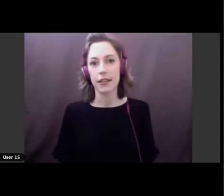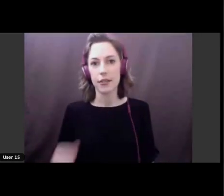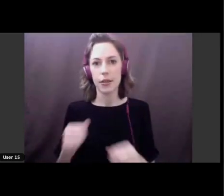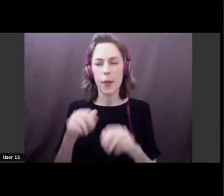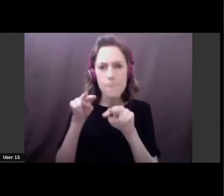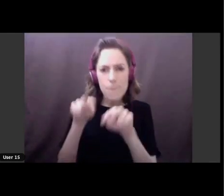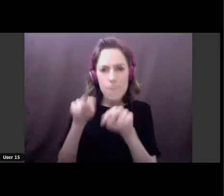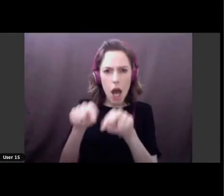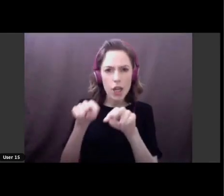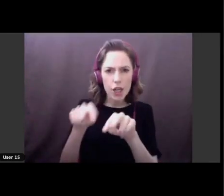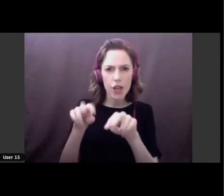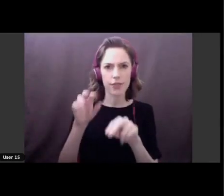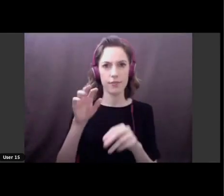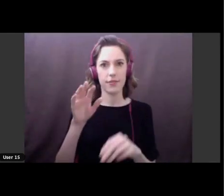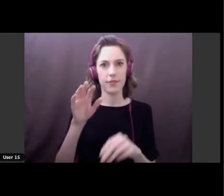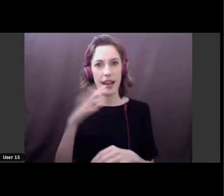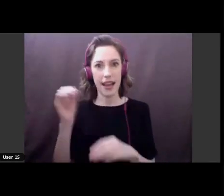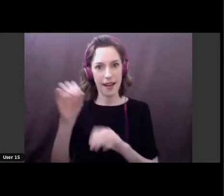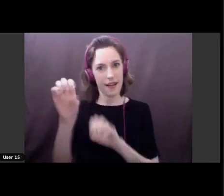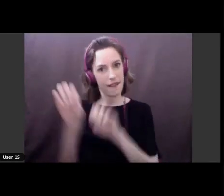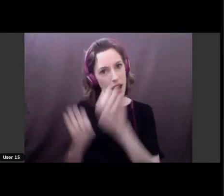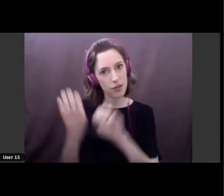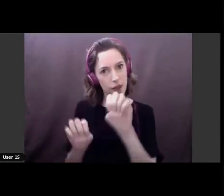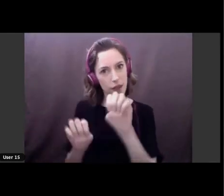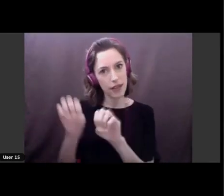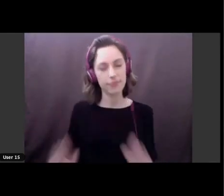is a very complicated